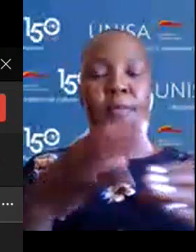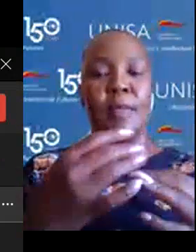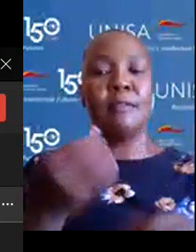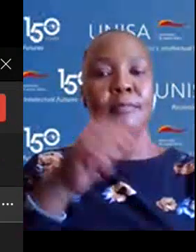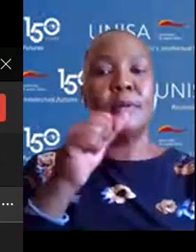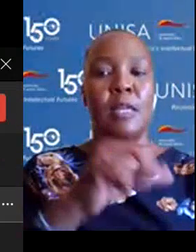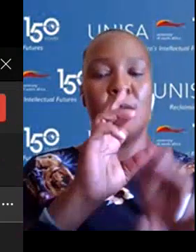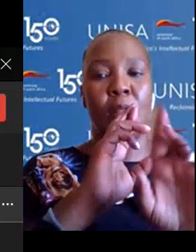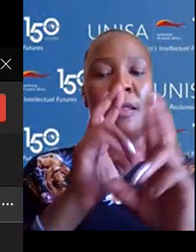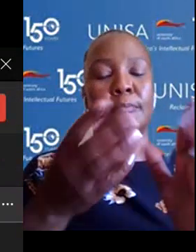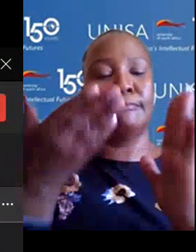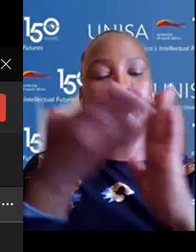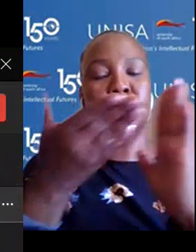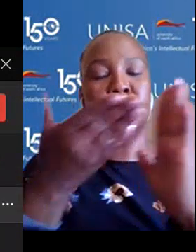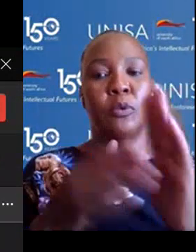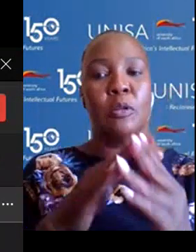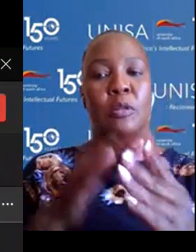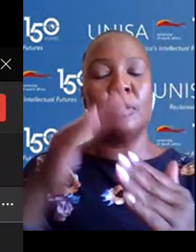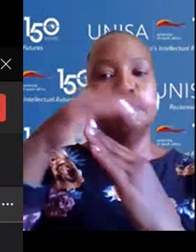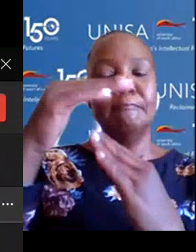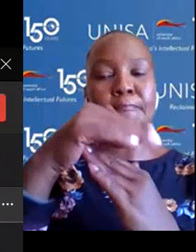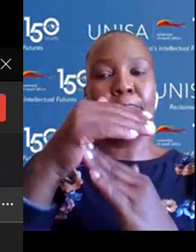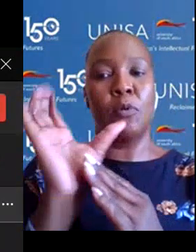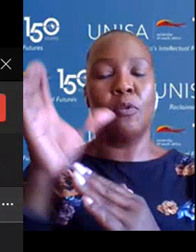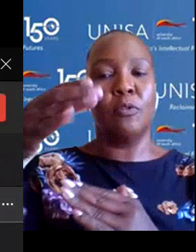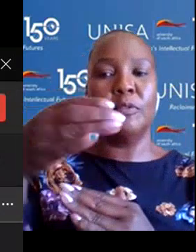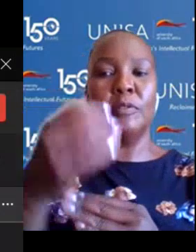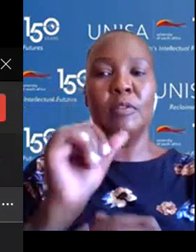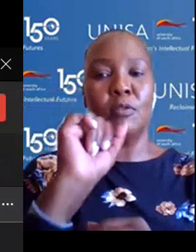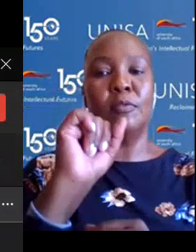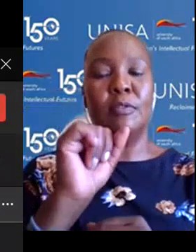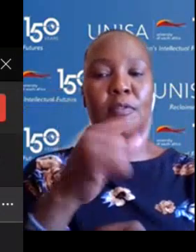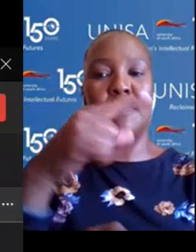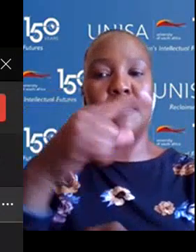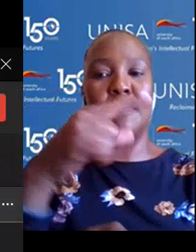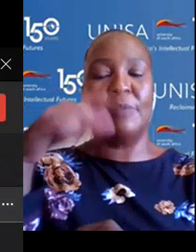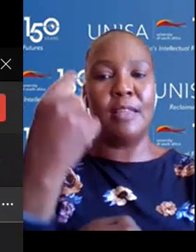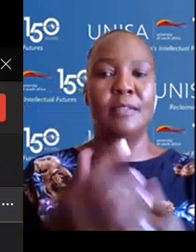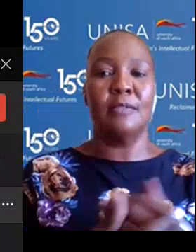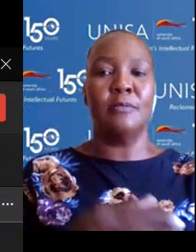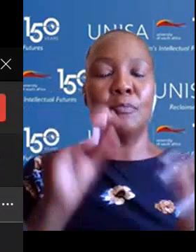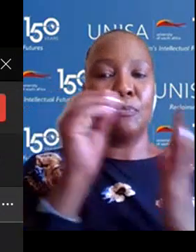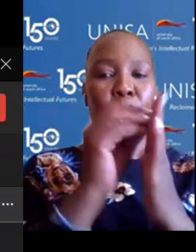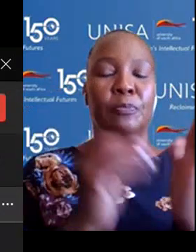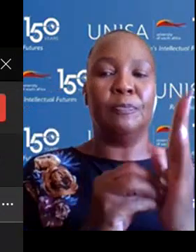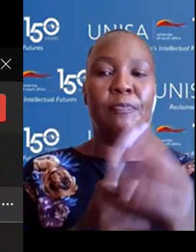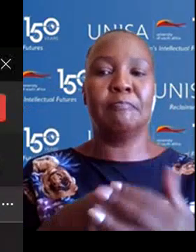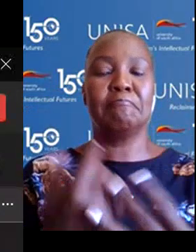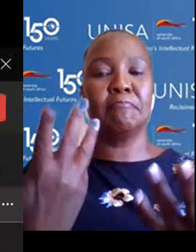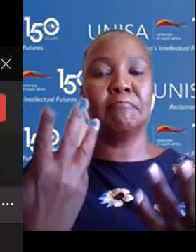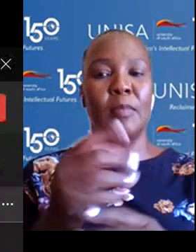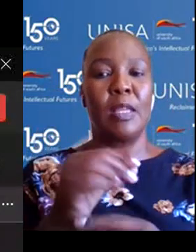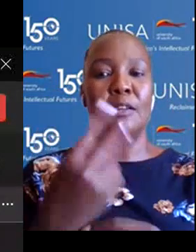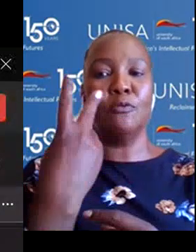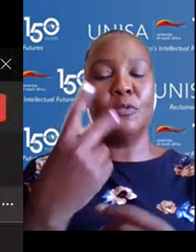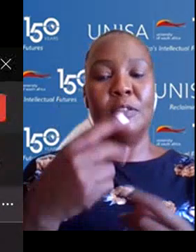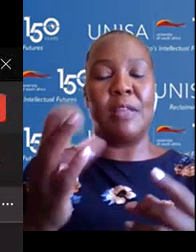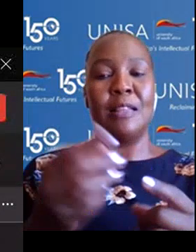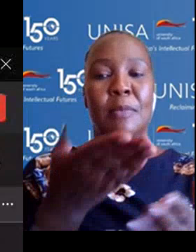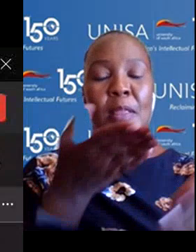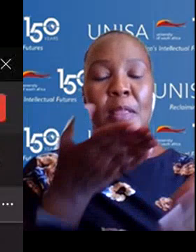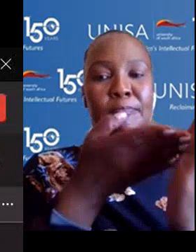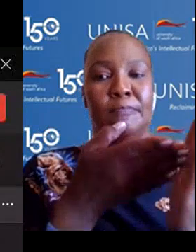reply must be in the top right or bottom right-hand corner of the very first post. Okay, so it should definitely be there. All